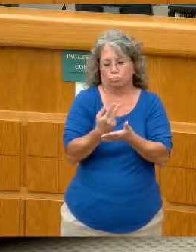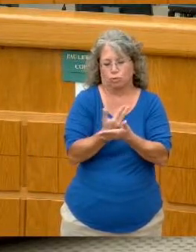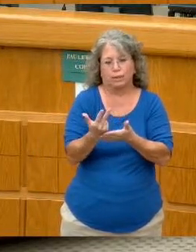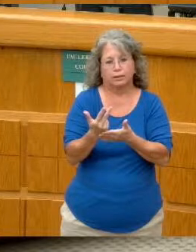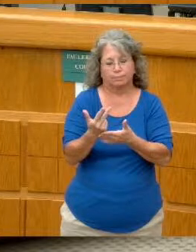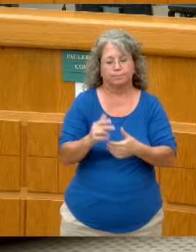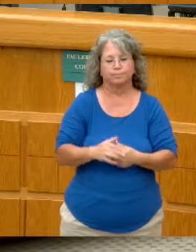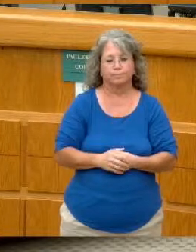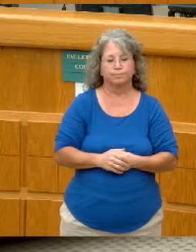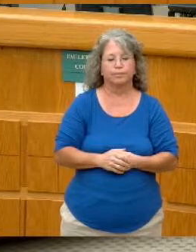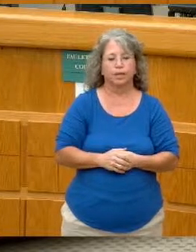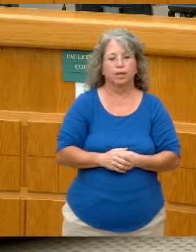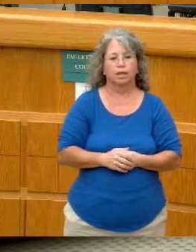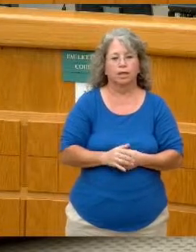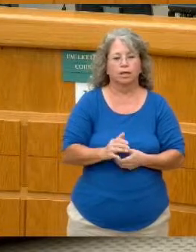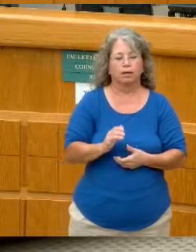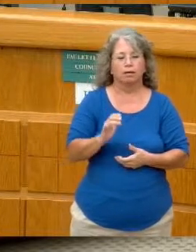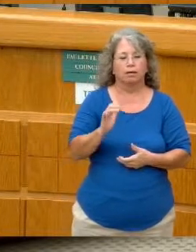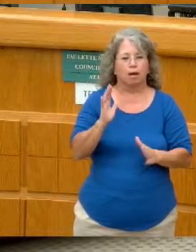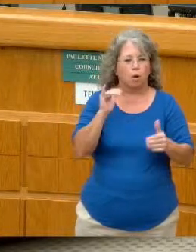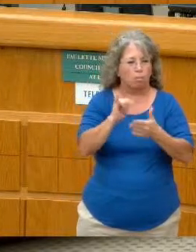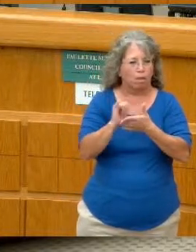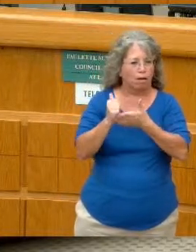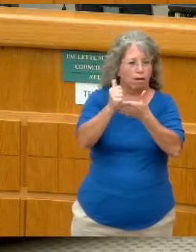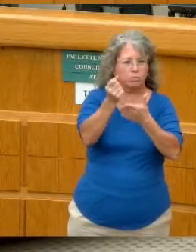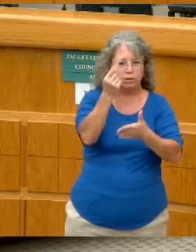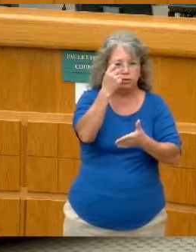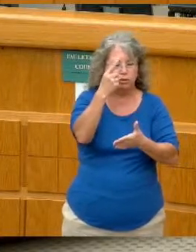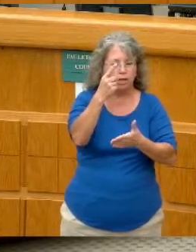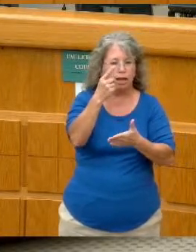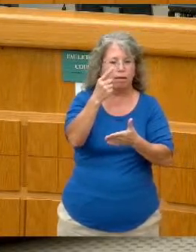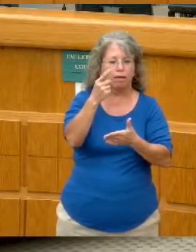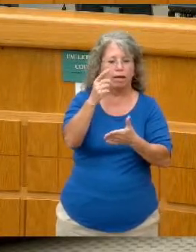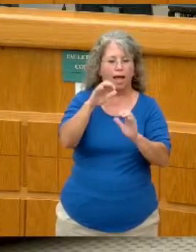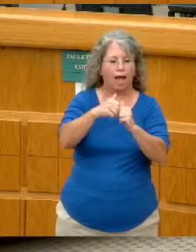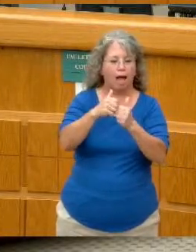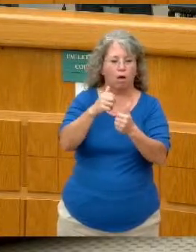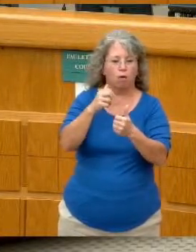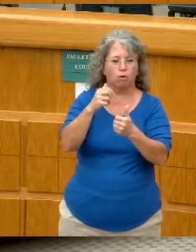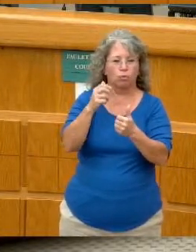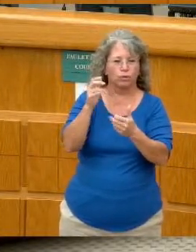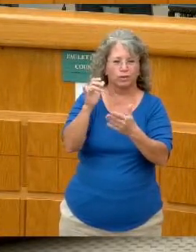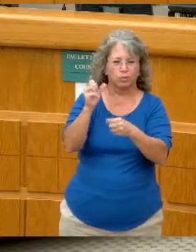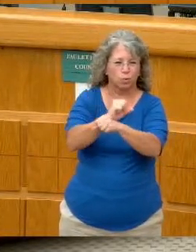Okay, so that helps understand the state data drops that we get.